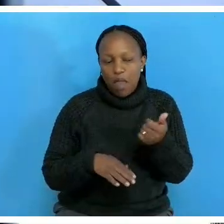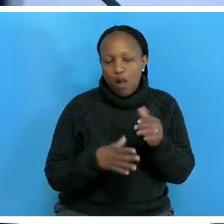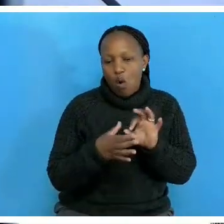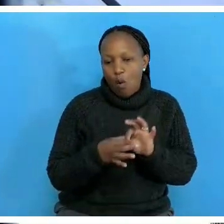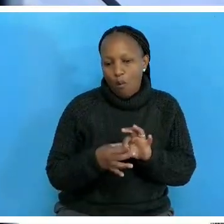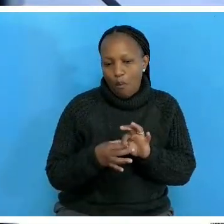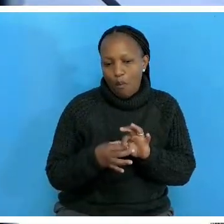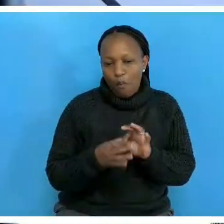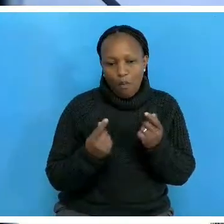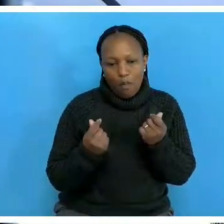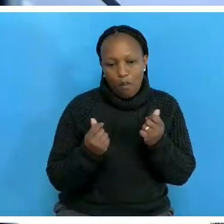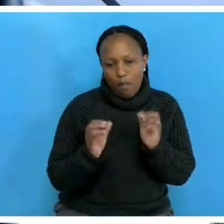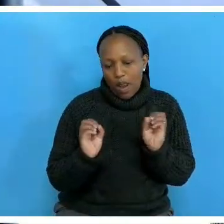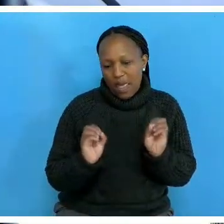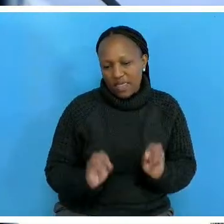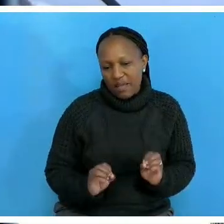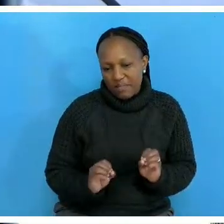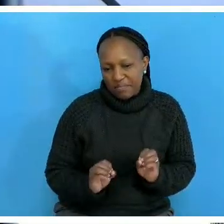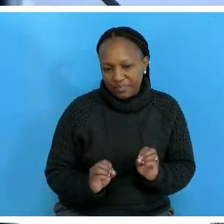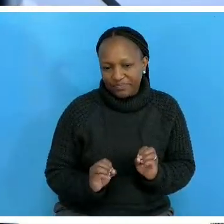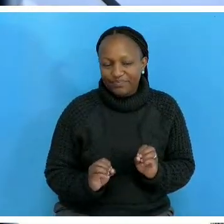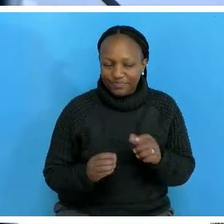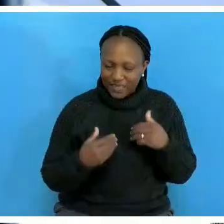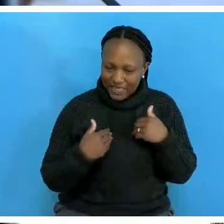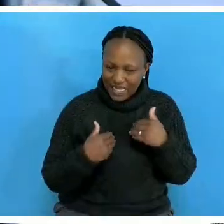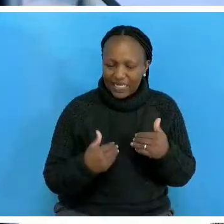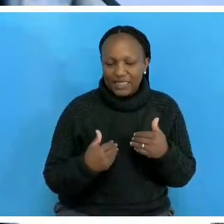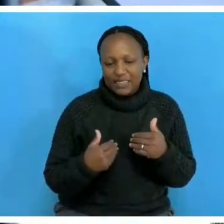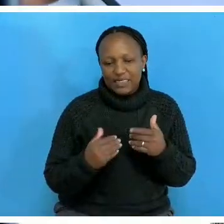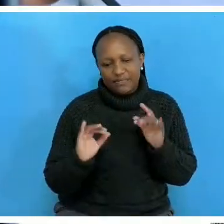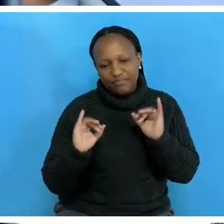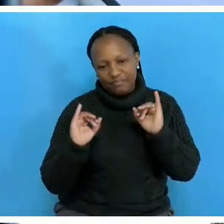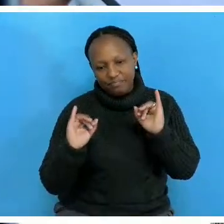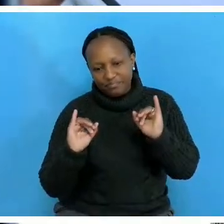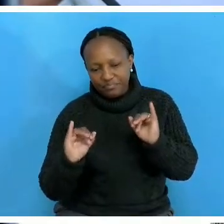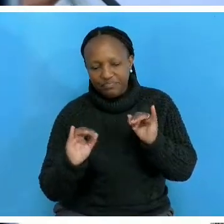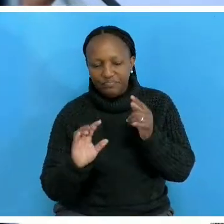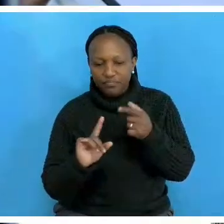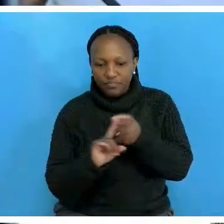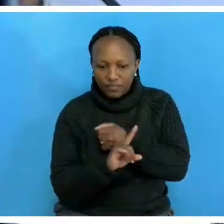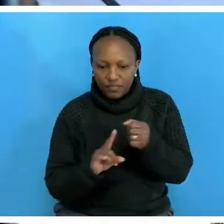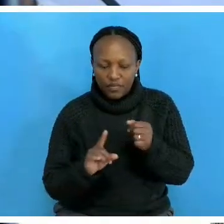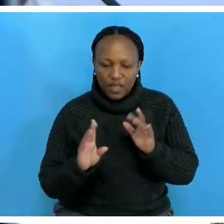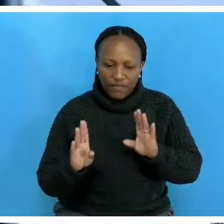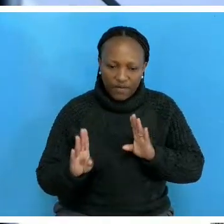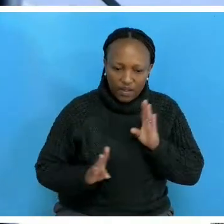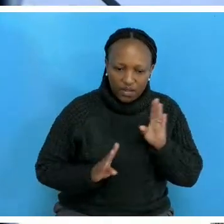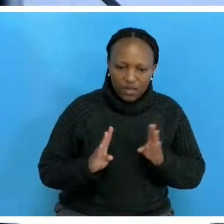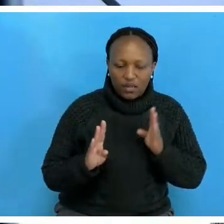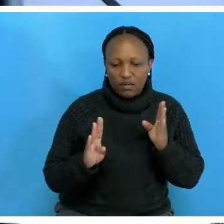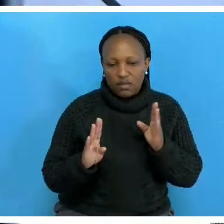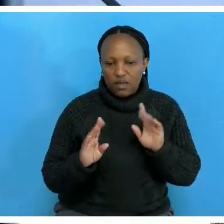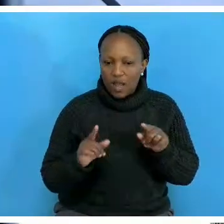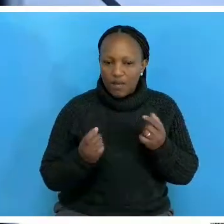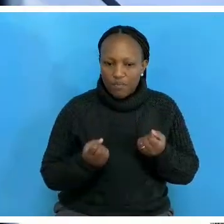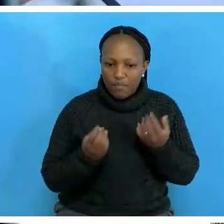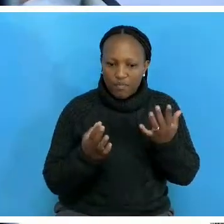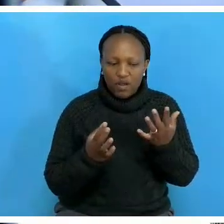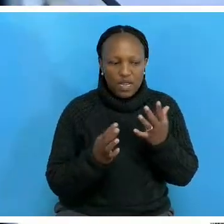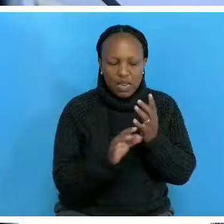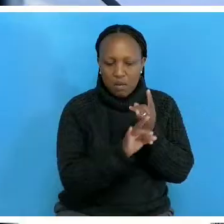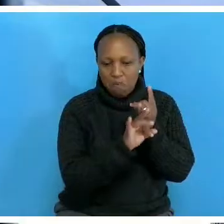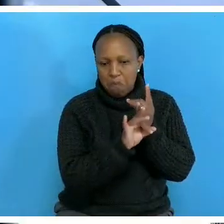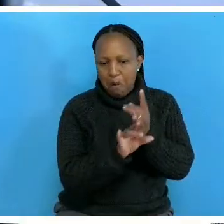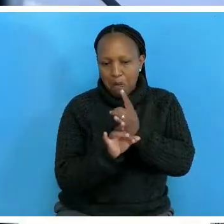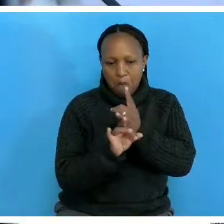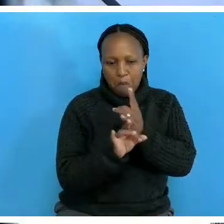ills starts there as well because he's frustrated, he can't provide, he hits the woman and